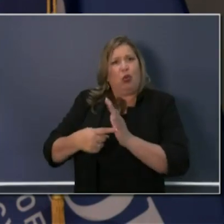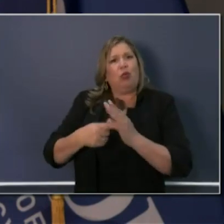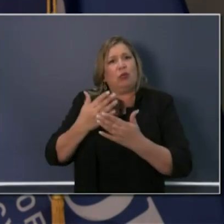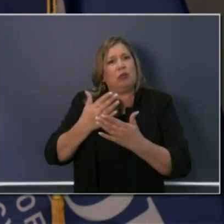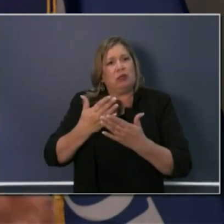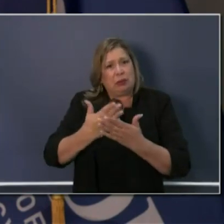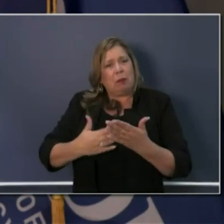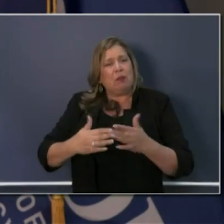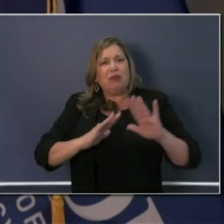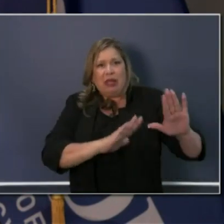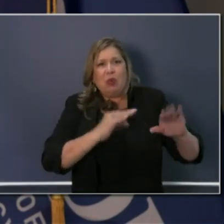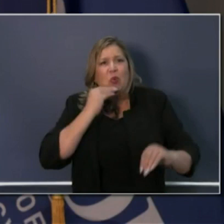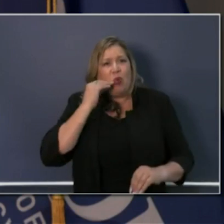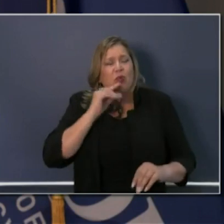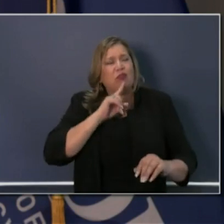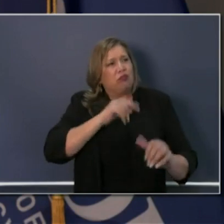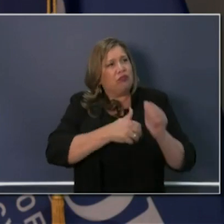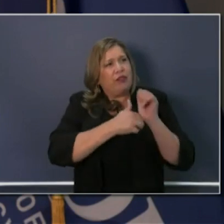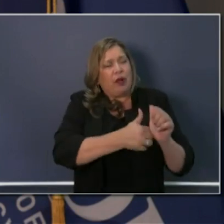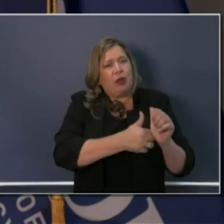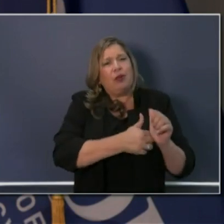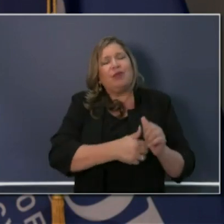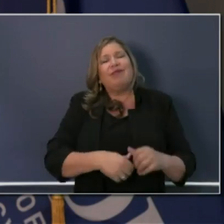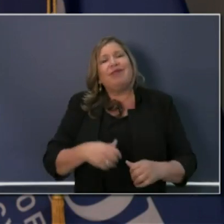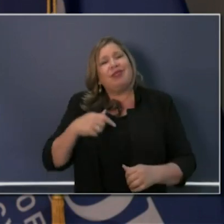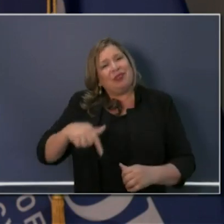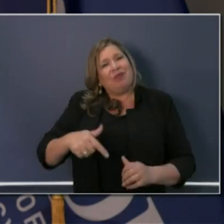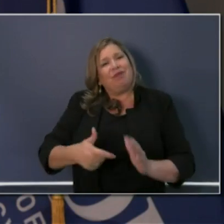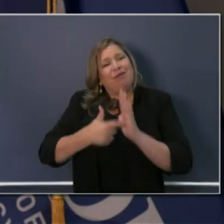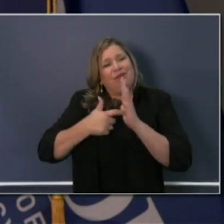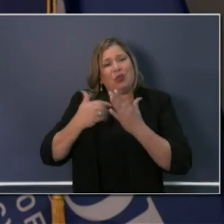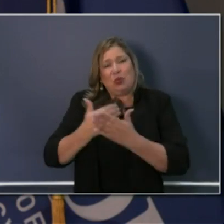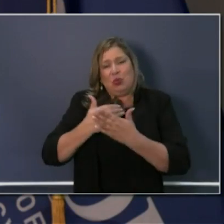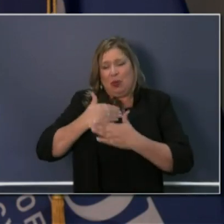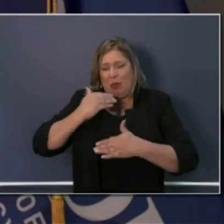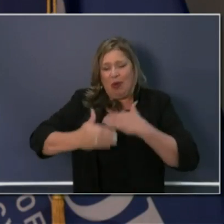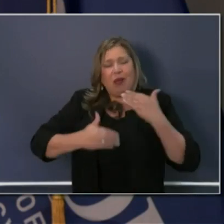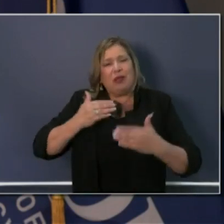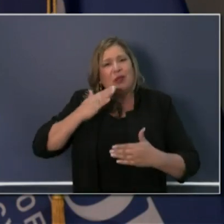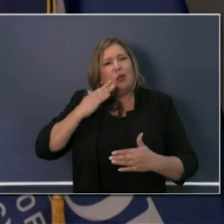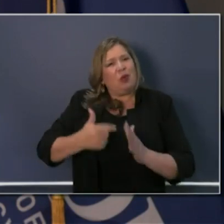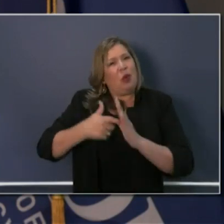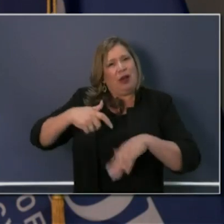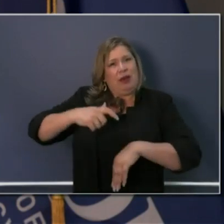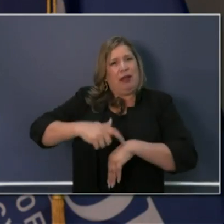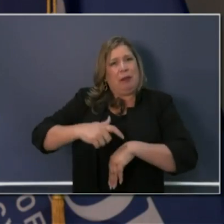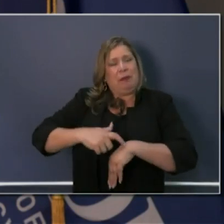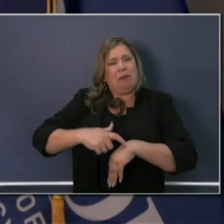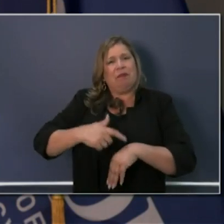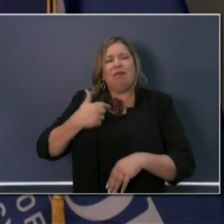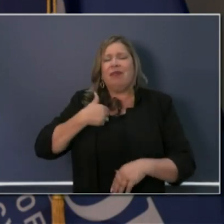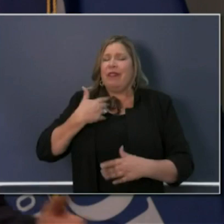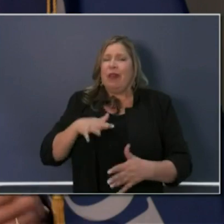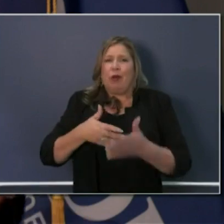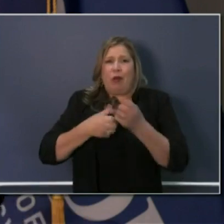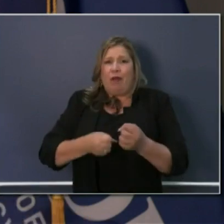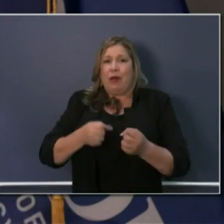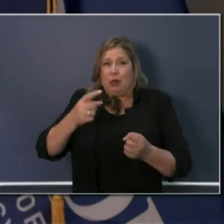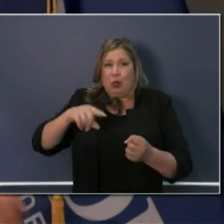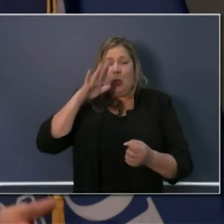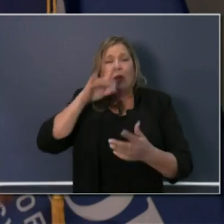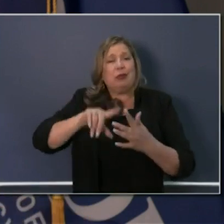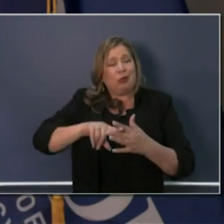take a little time to see advanced. And, we're confident people are going to start changing behaviors in real time. I